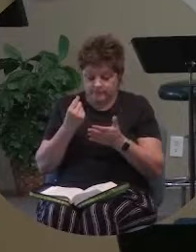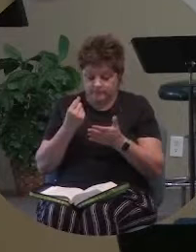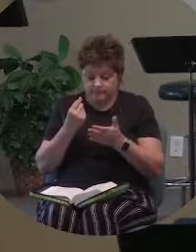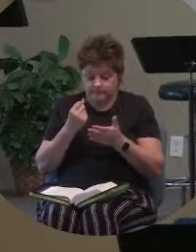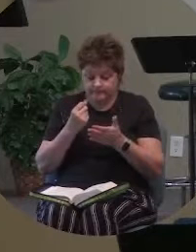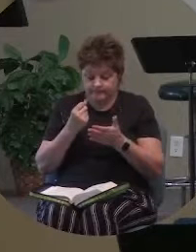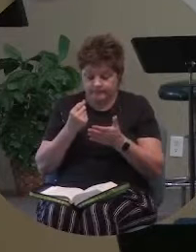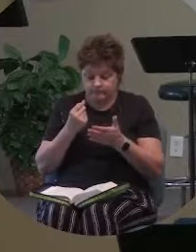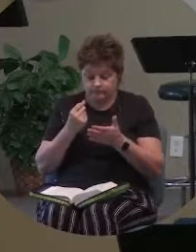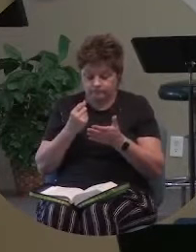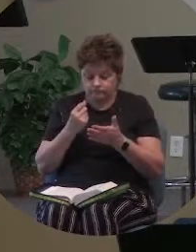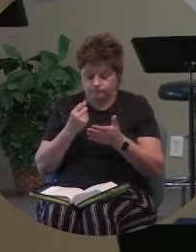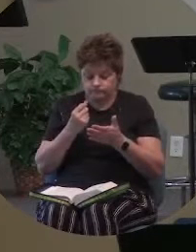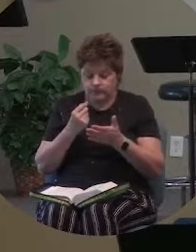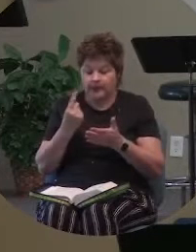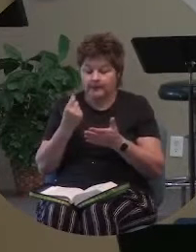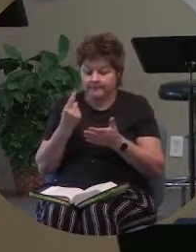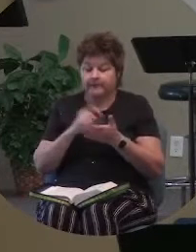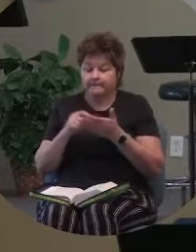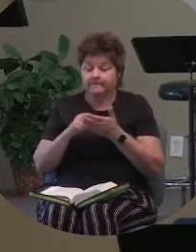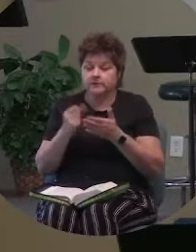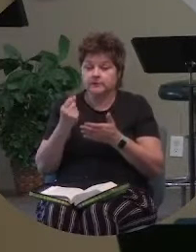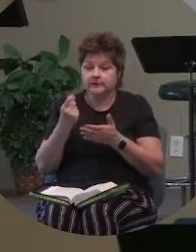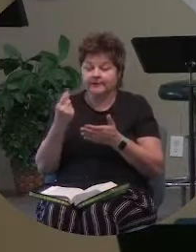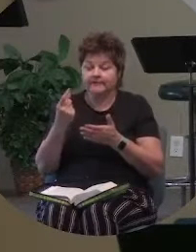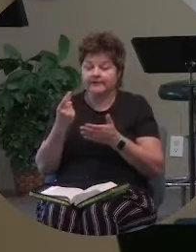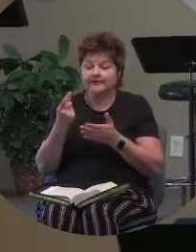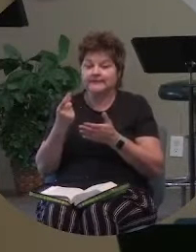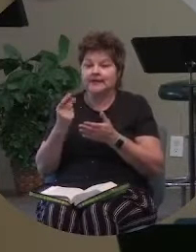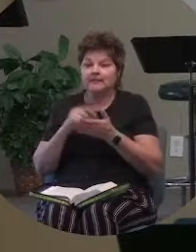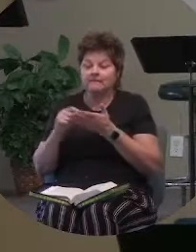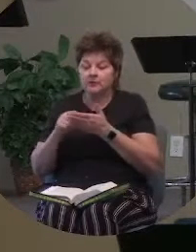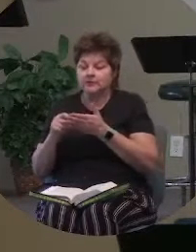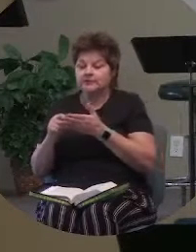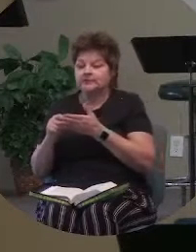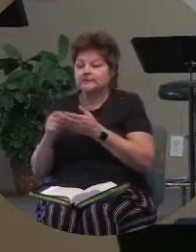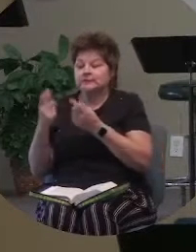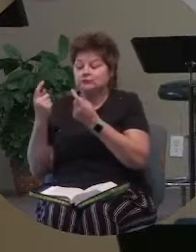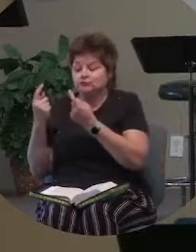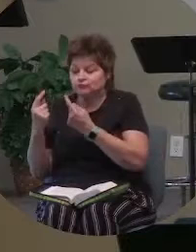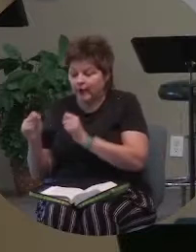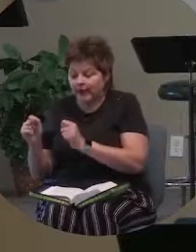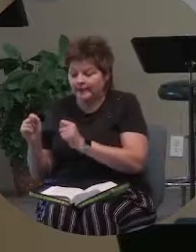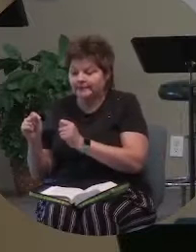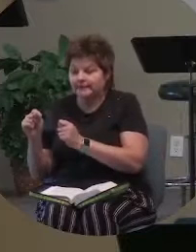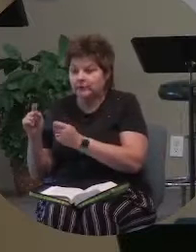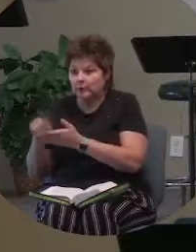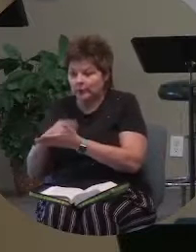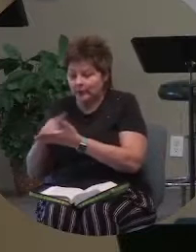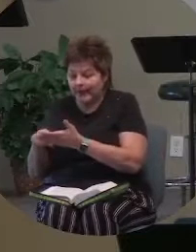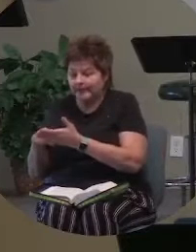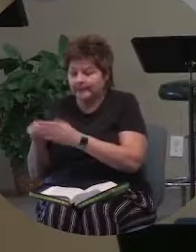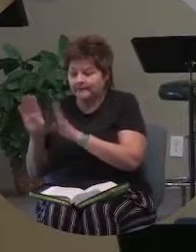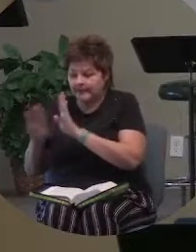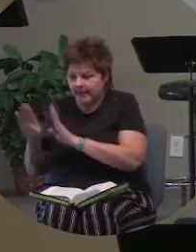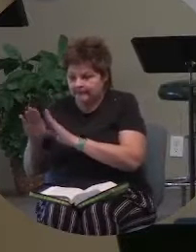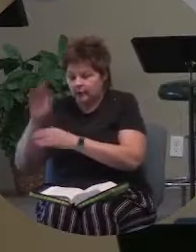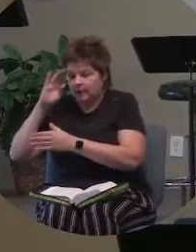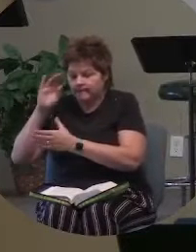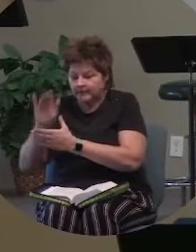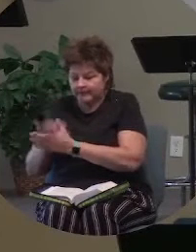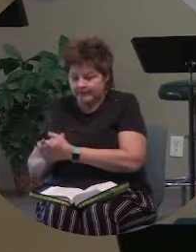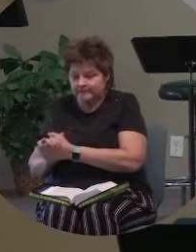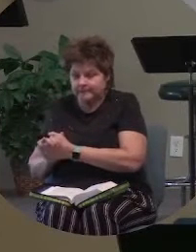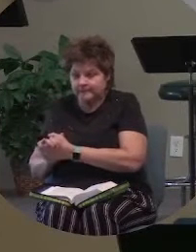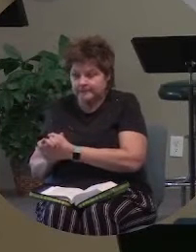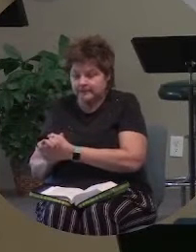very middle of this book to try to correct behavior, beliefs,